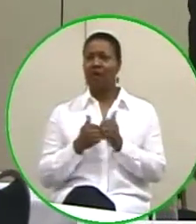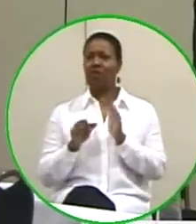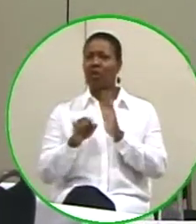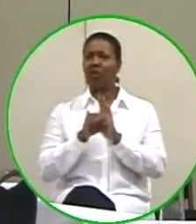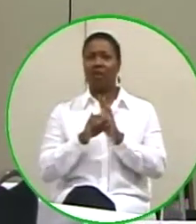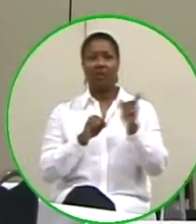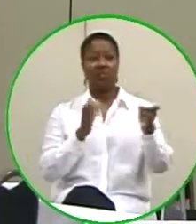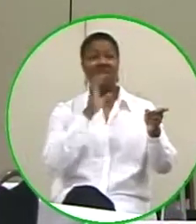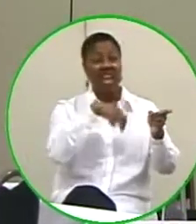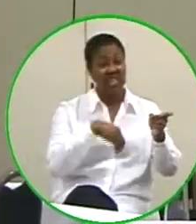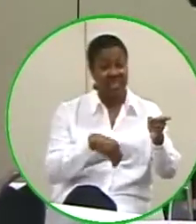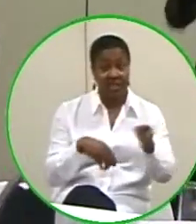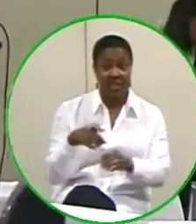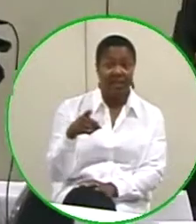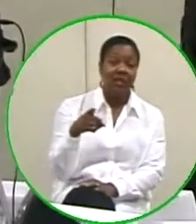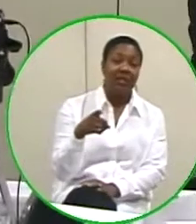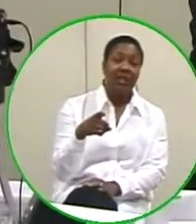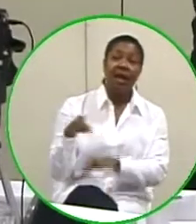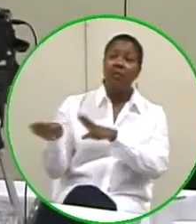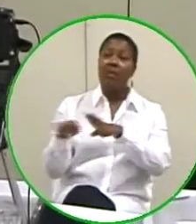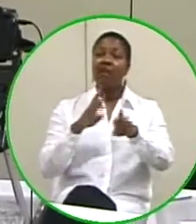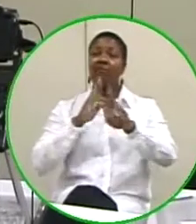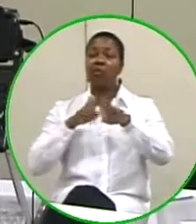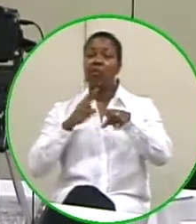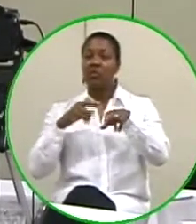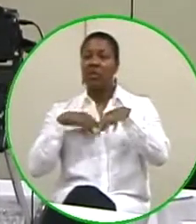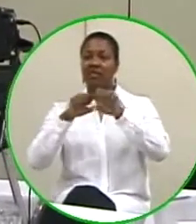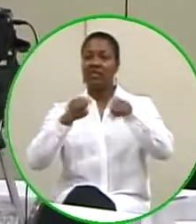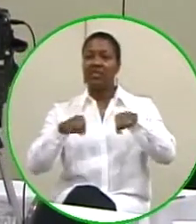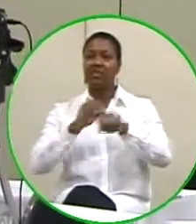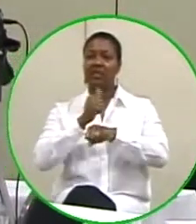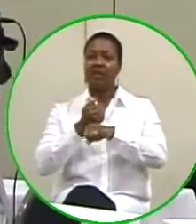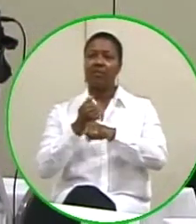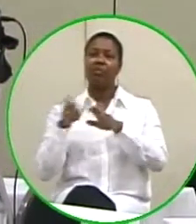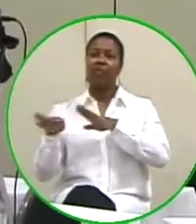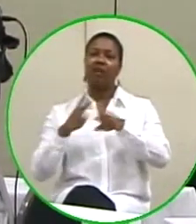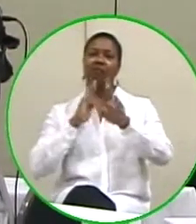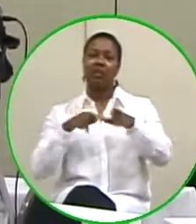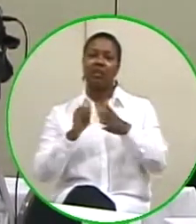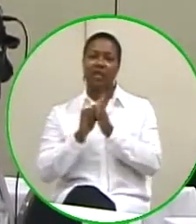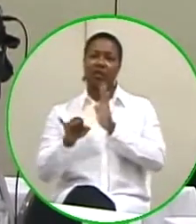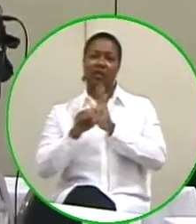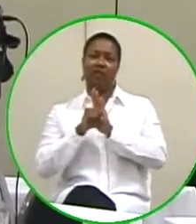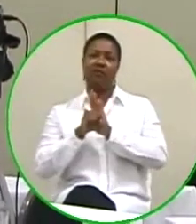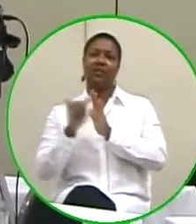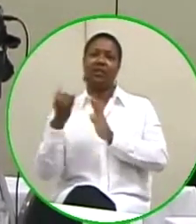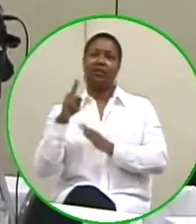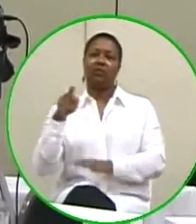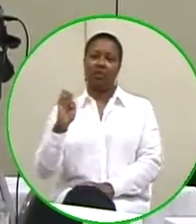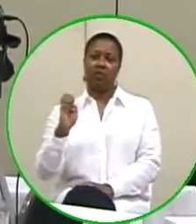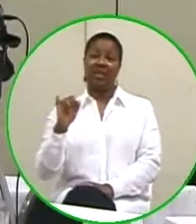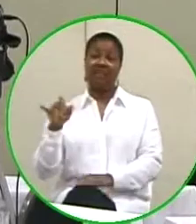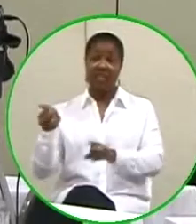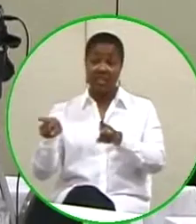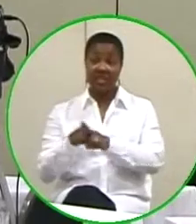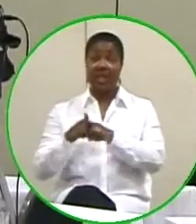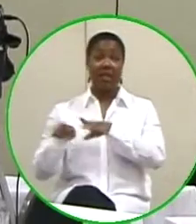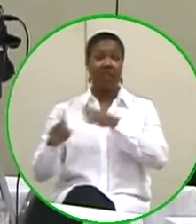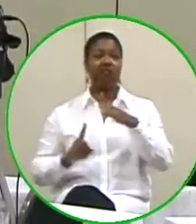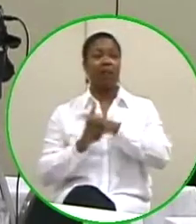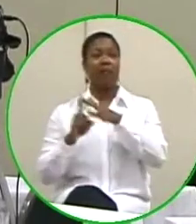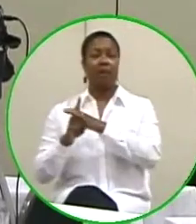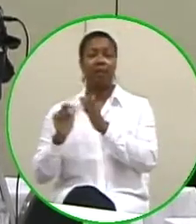Yes. Behavior reports. Behavior reports? We have a system of behavior reporting. That's Okay. what identifies. If the same behavior is popping up,